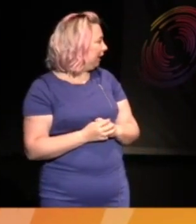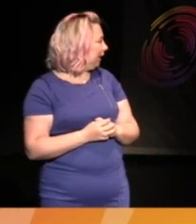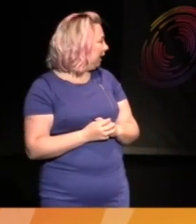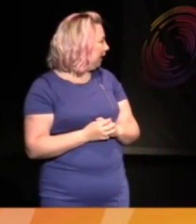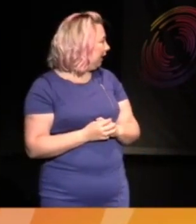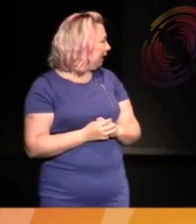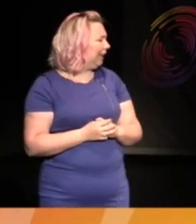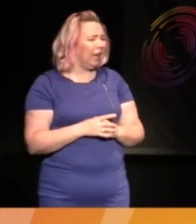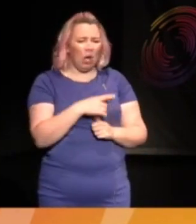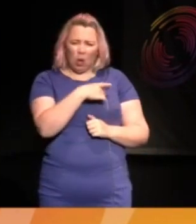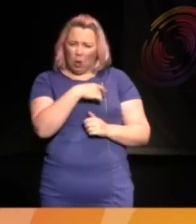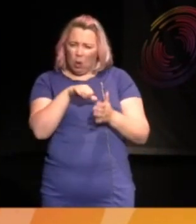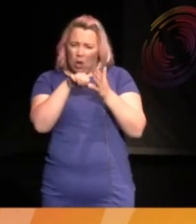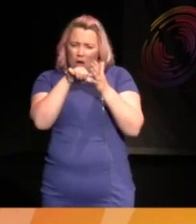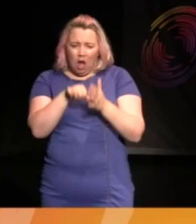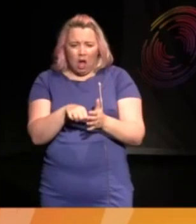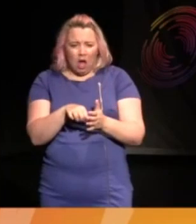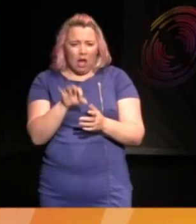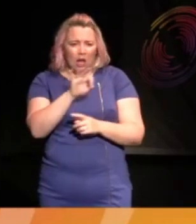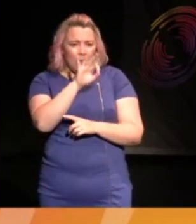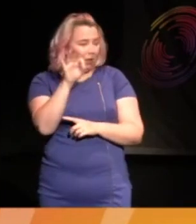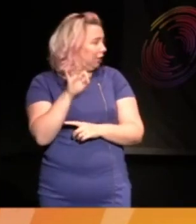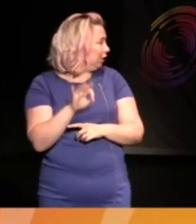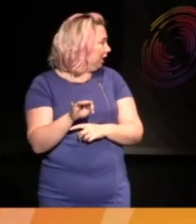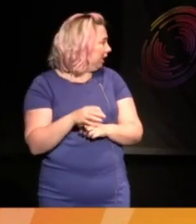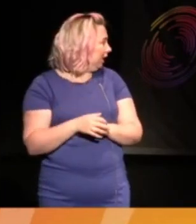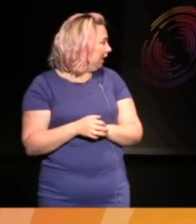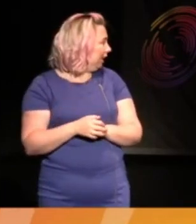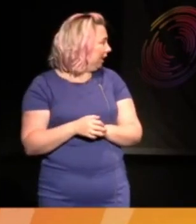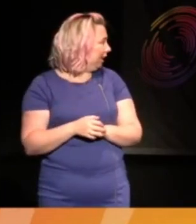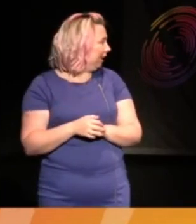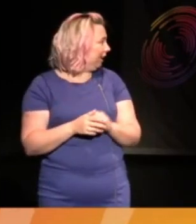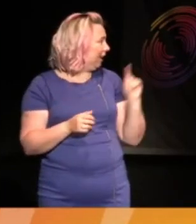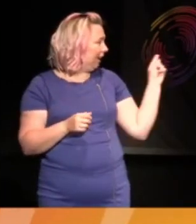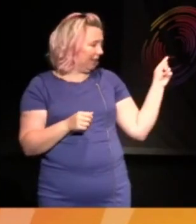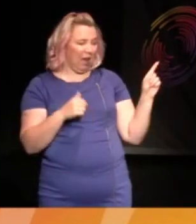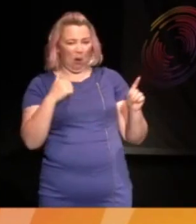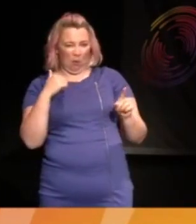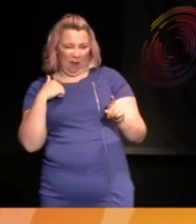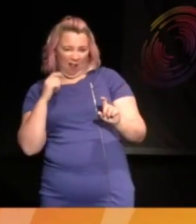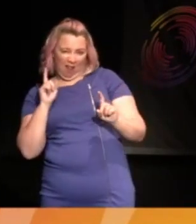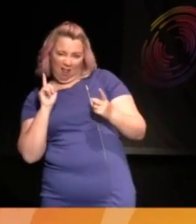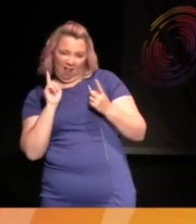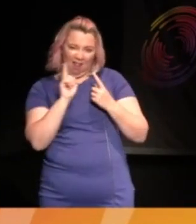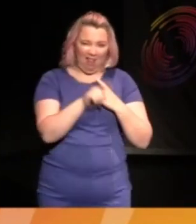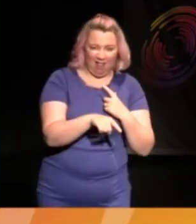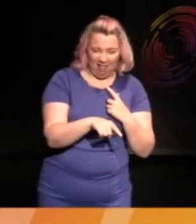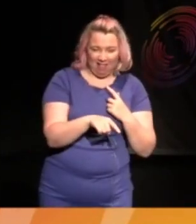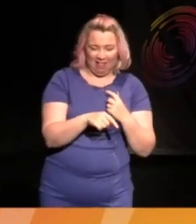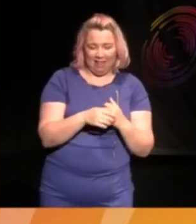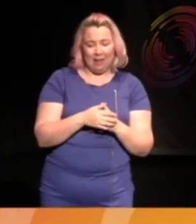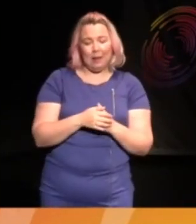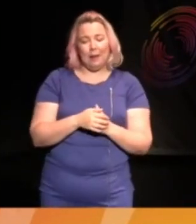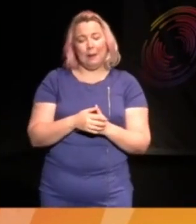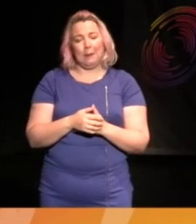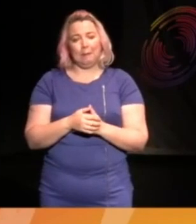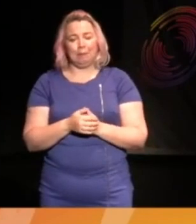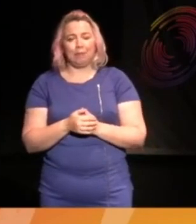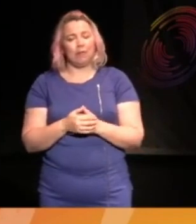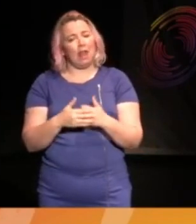It's a hard question. Yeah. Okay. Do you know what? I'm gonna dive into the fray, gang. I think for